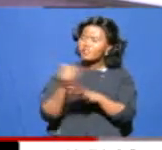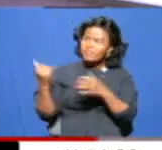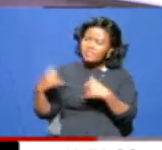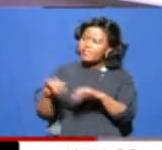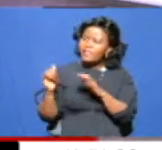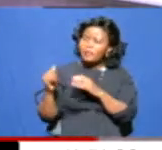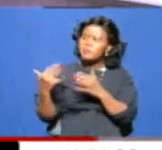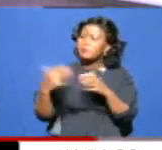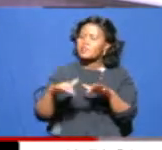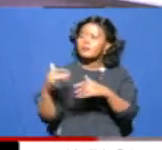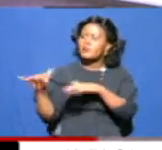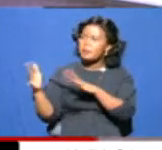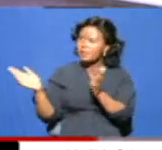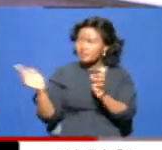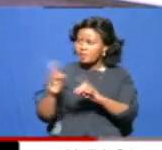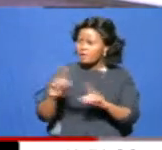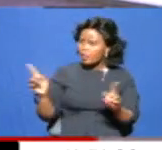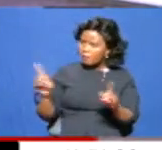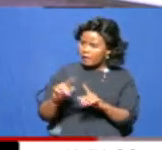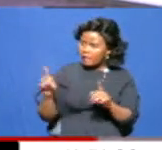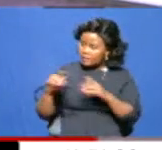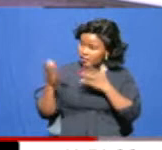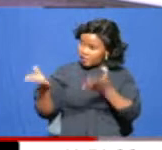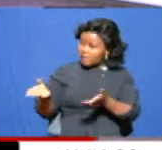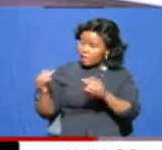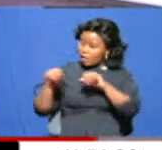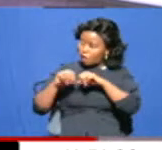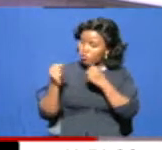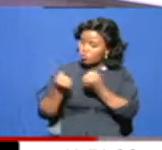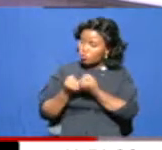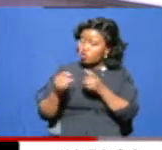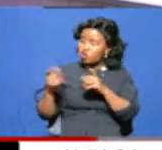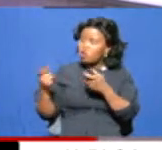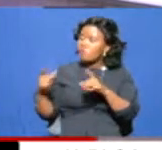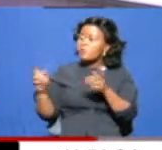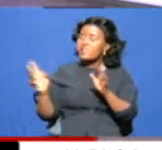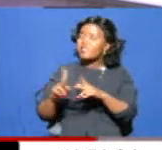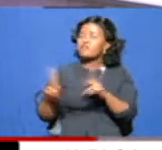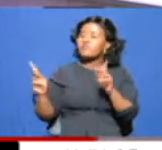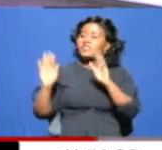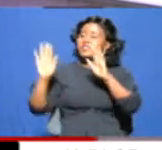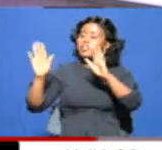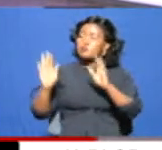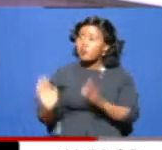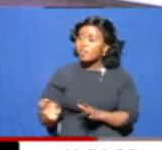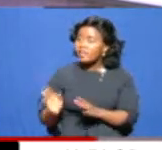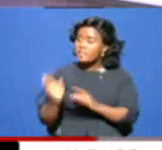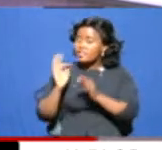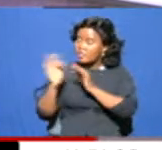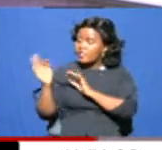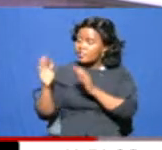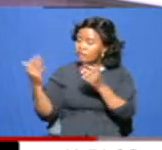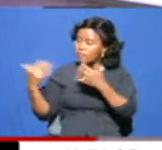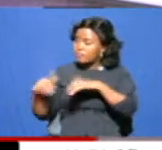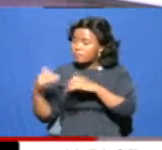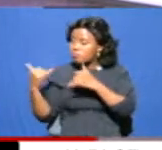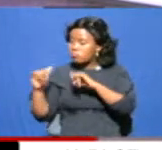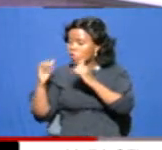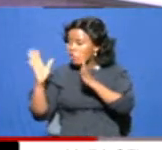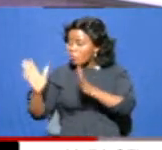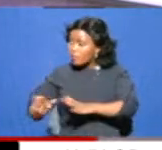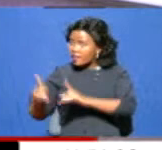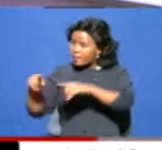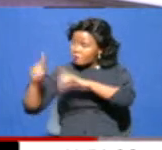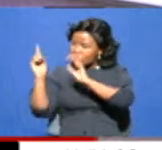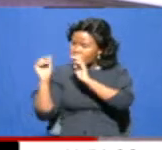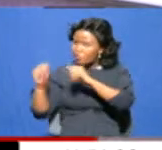around. Mm-hmm. What Greg is saying, right now social media is a very powerful tool. Mm-hmm. And if you come to the players individually, they can also market themselves individually.